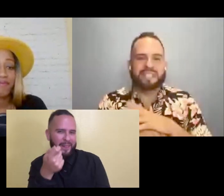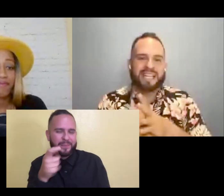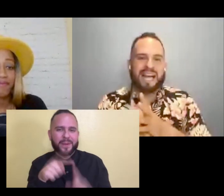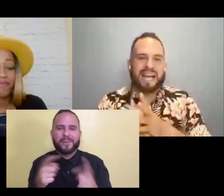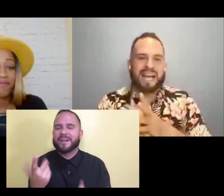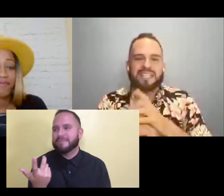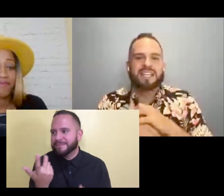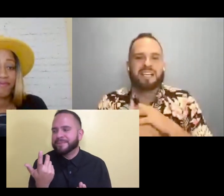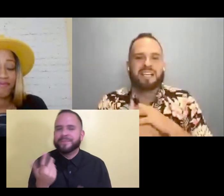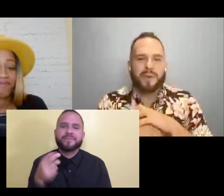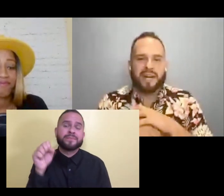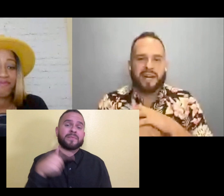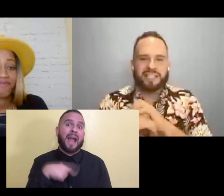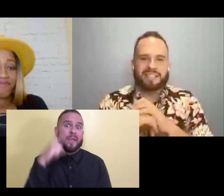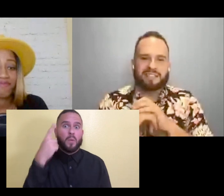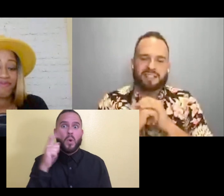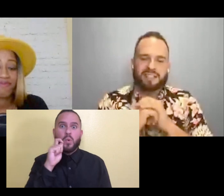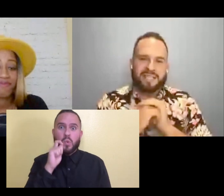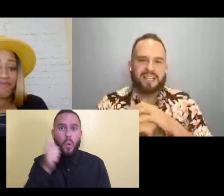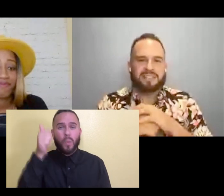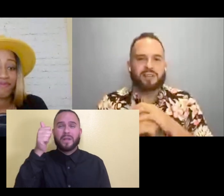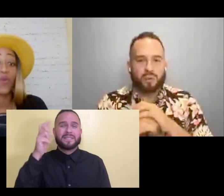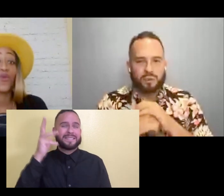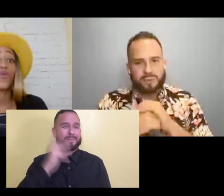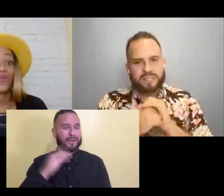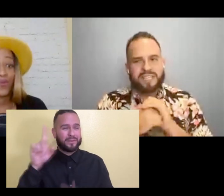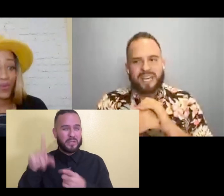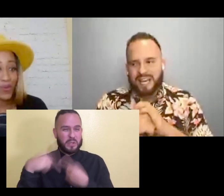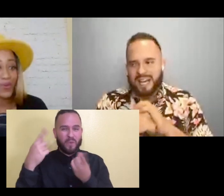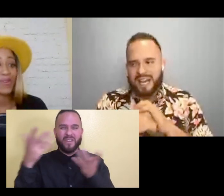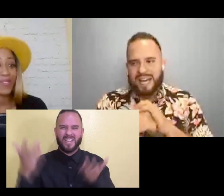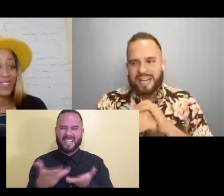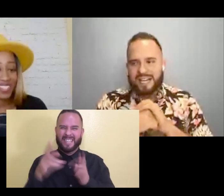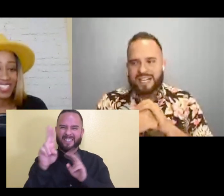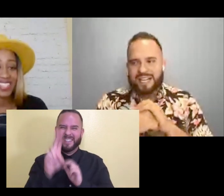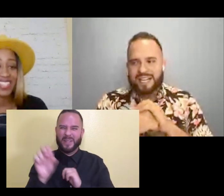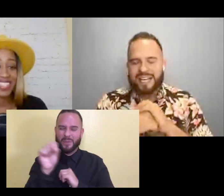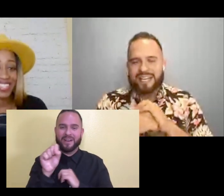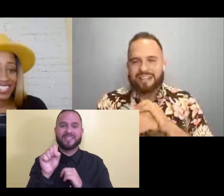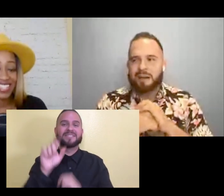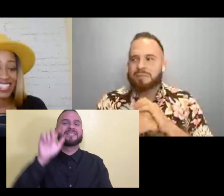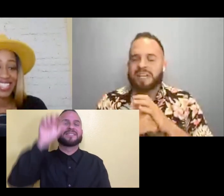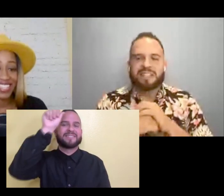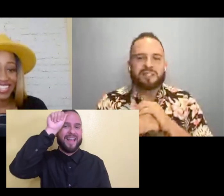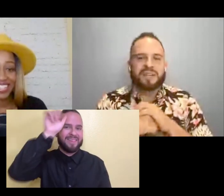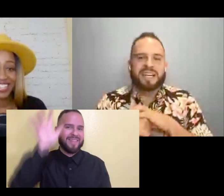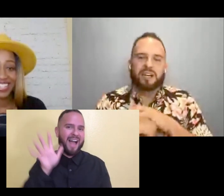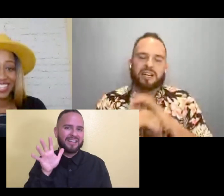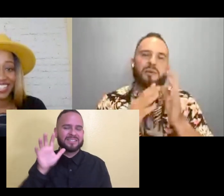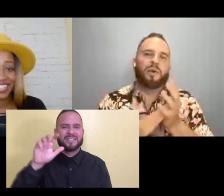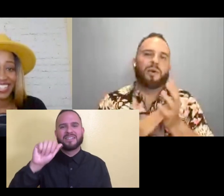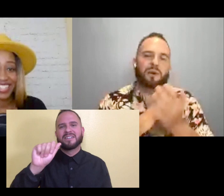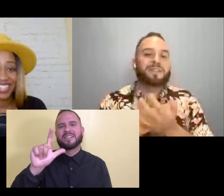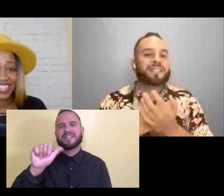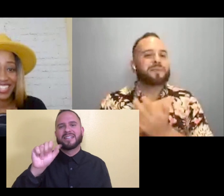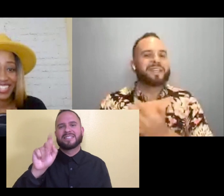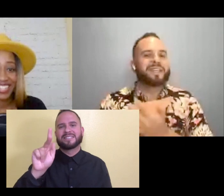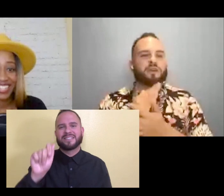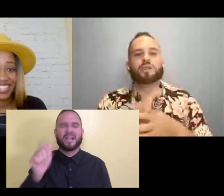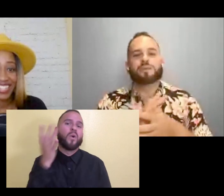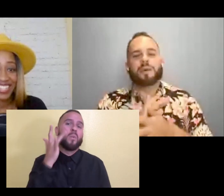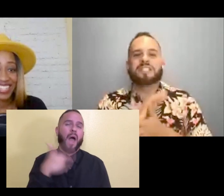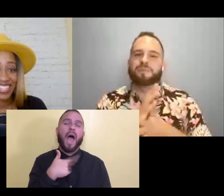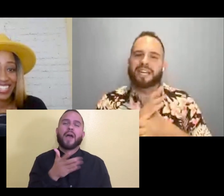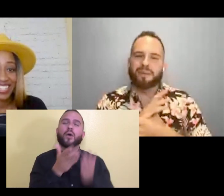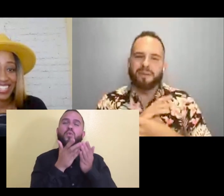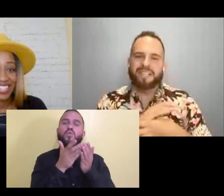in Alaska. I got the chance to do an Alaskan cruise. And I'm telling you right now, number one, I wasn't a big cruise